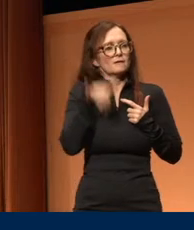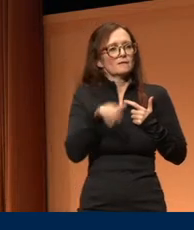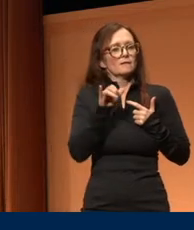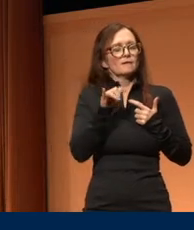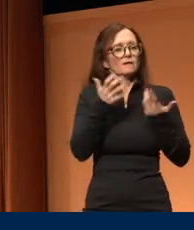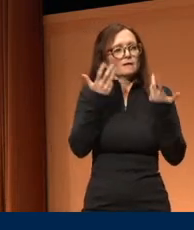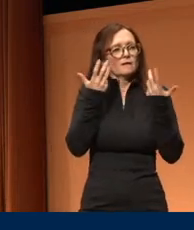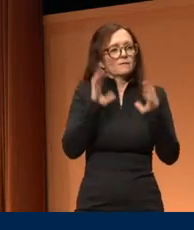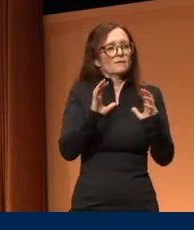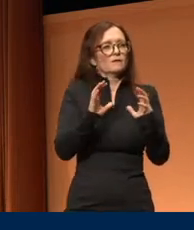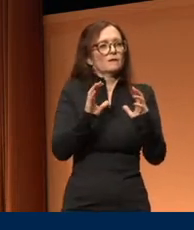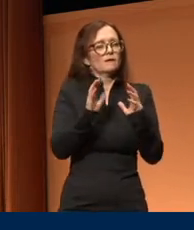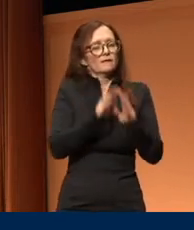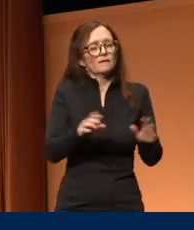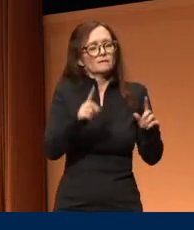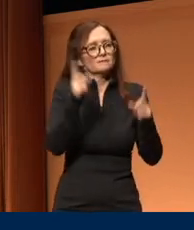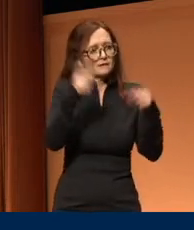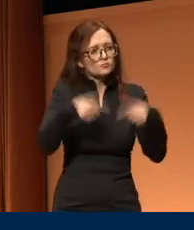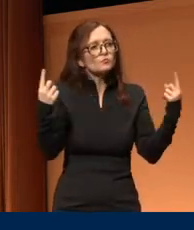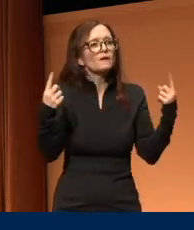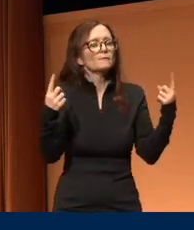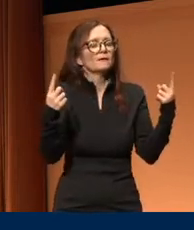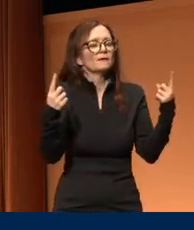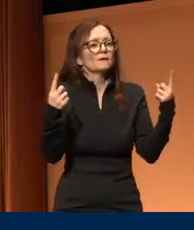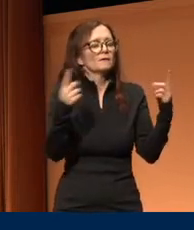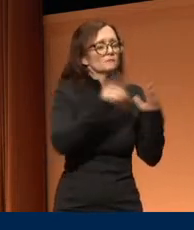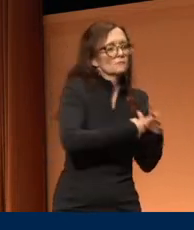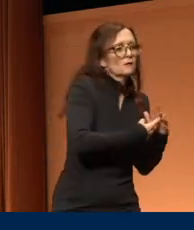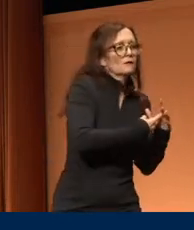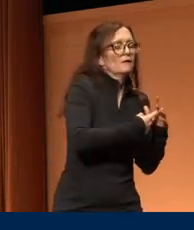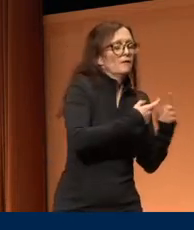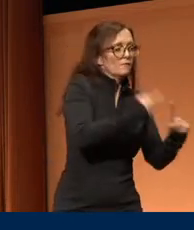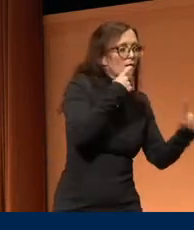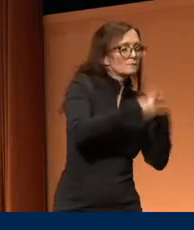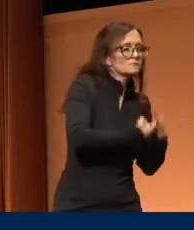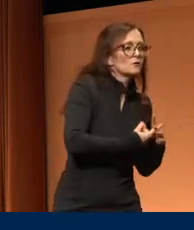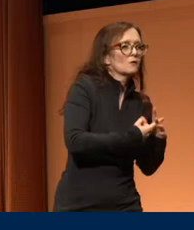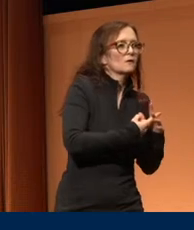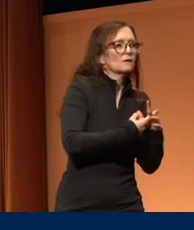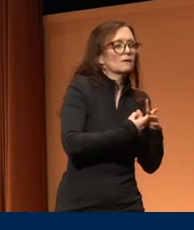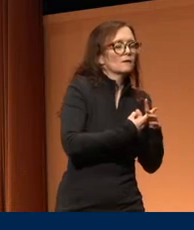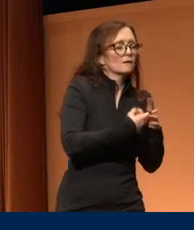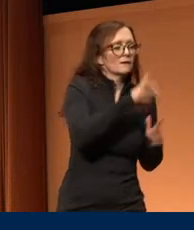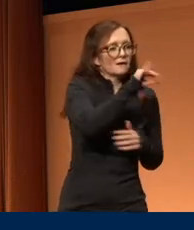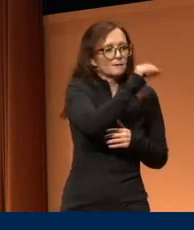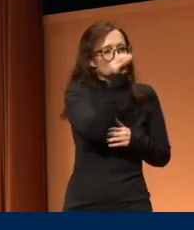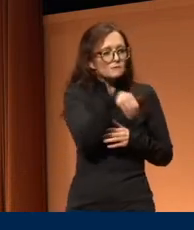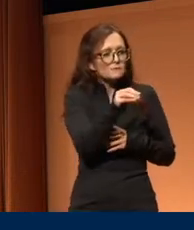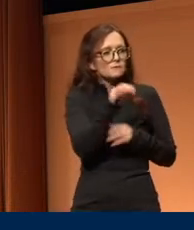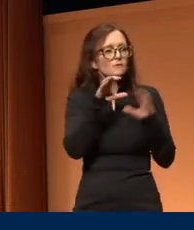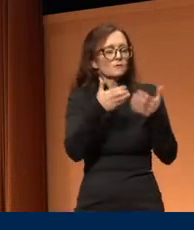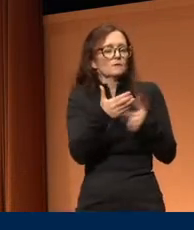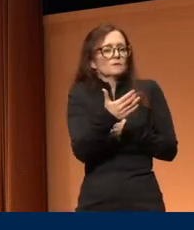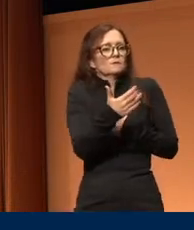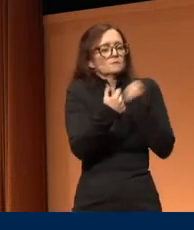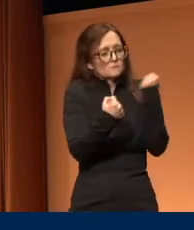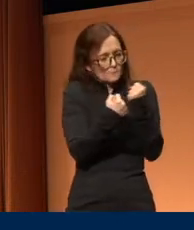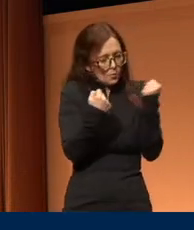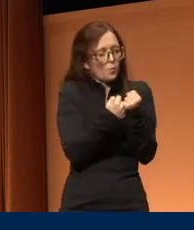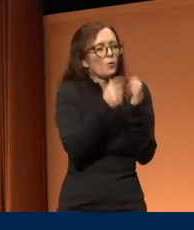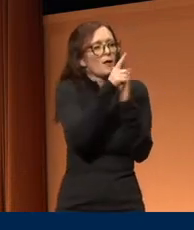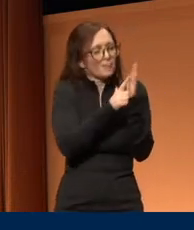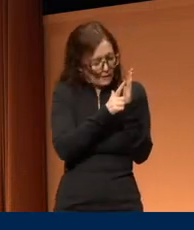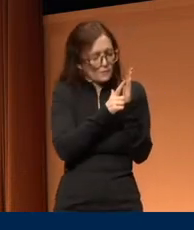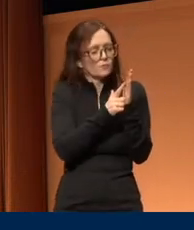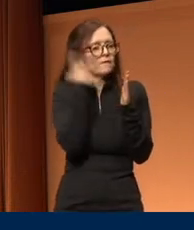a radical value disagreement from beginning to end. From the very beginning, it appeared that around 80% of the group was in favor of liberalizing the